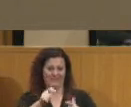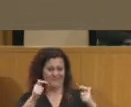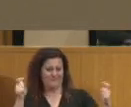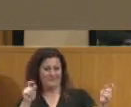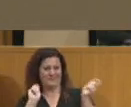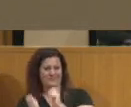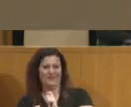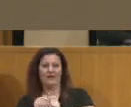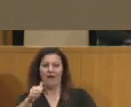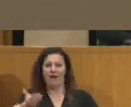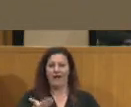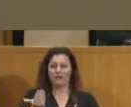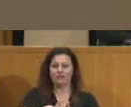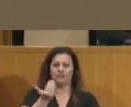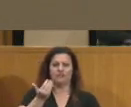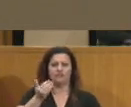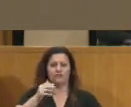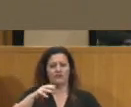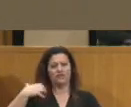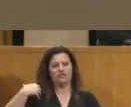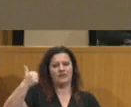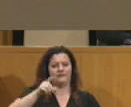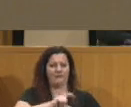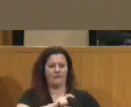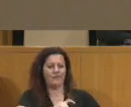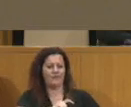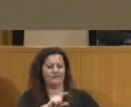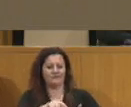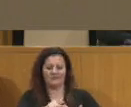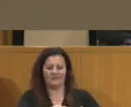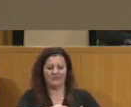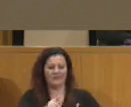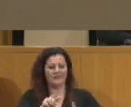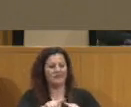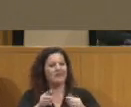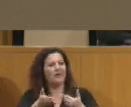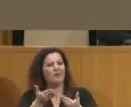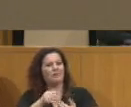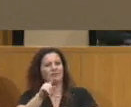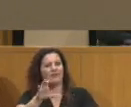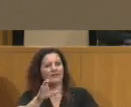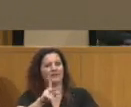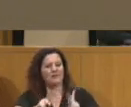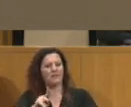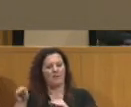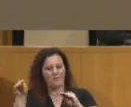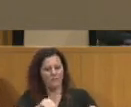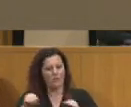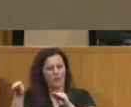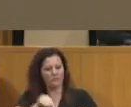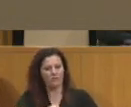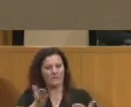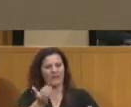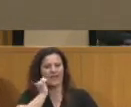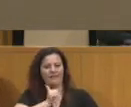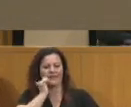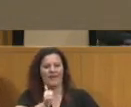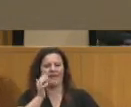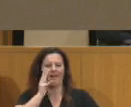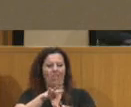You know who you are. No, honestly, it's such a surprise. And I think that it goes without saying that we went into this